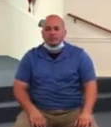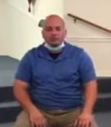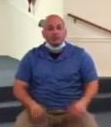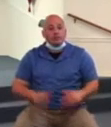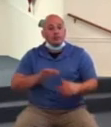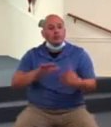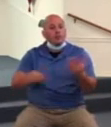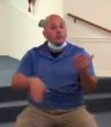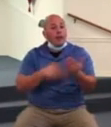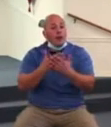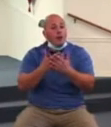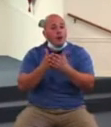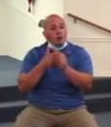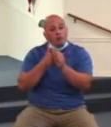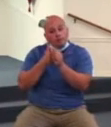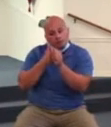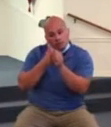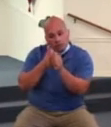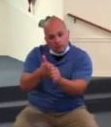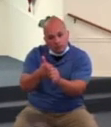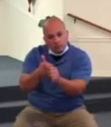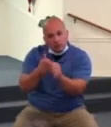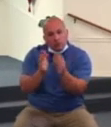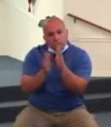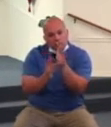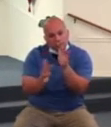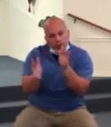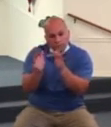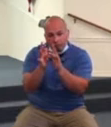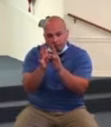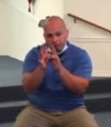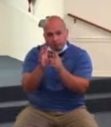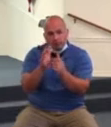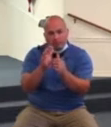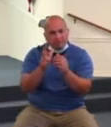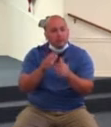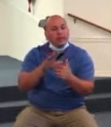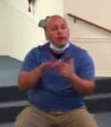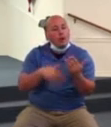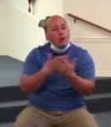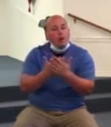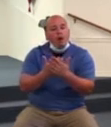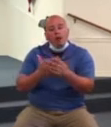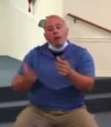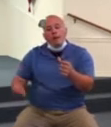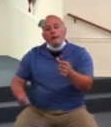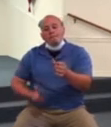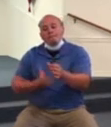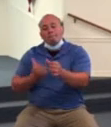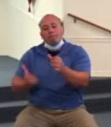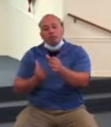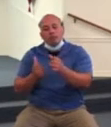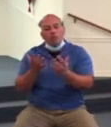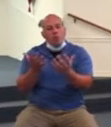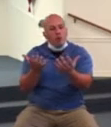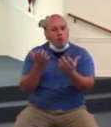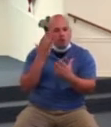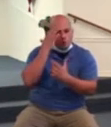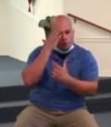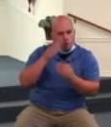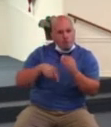followed Jesus. They all pursued or followed Jesus. The